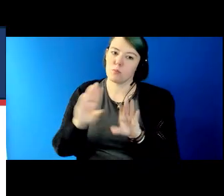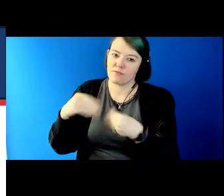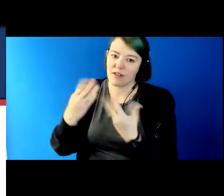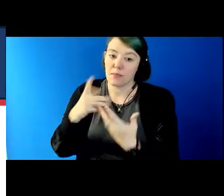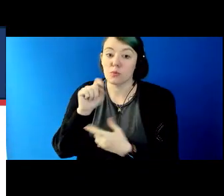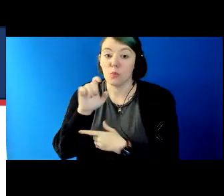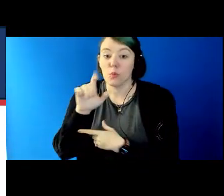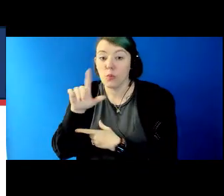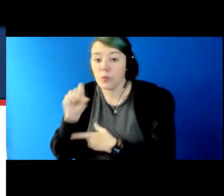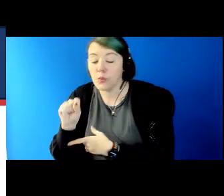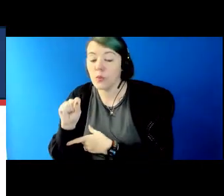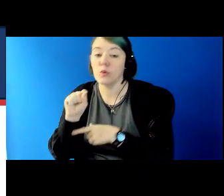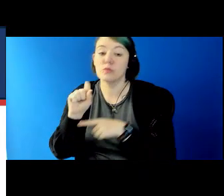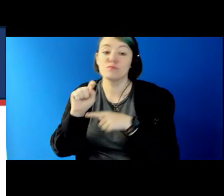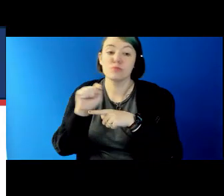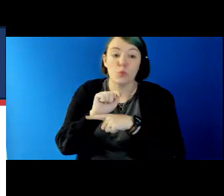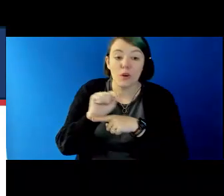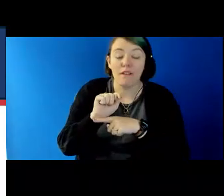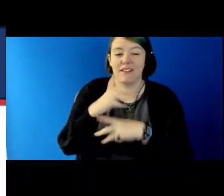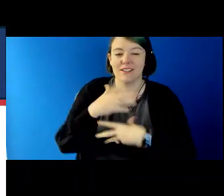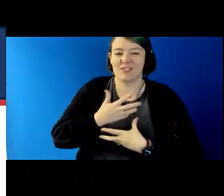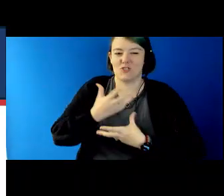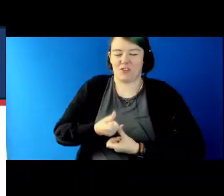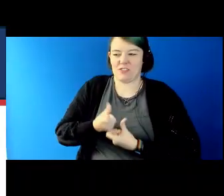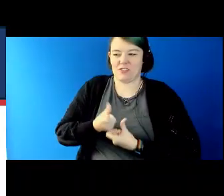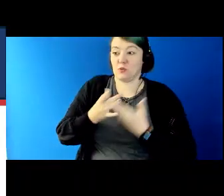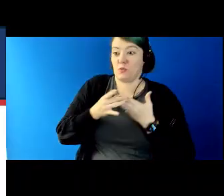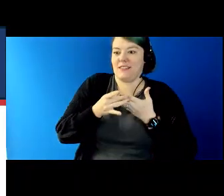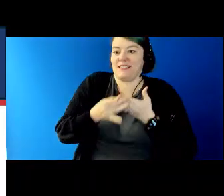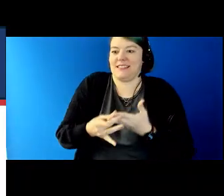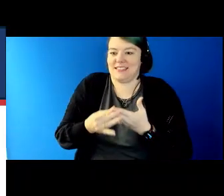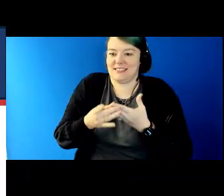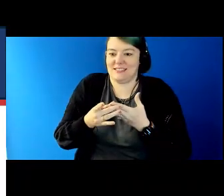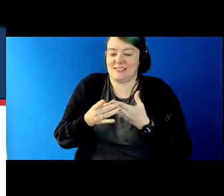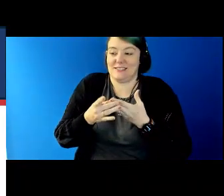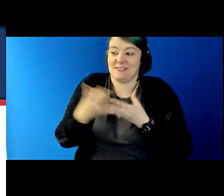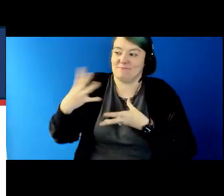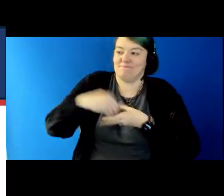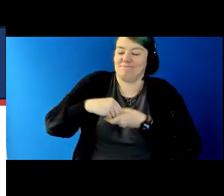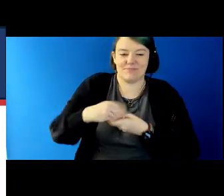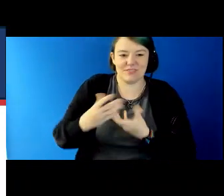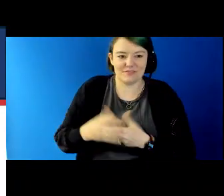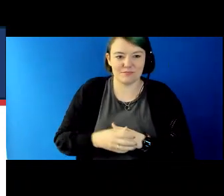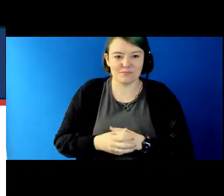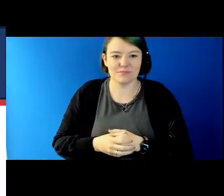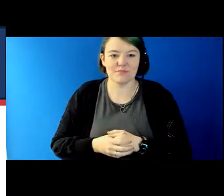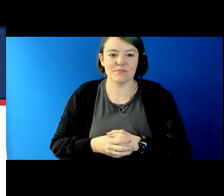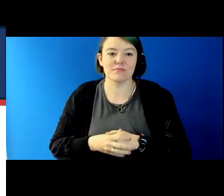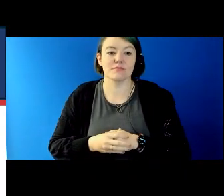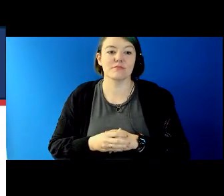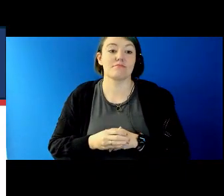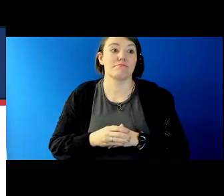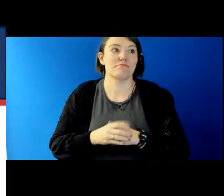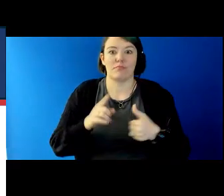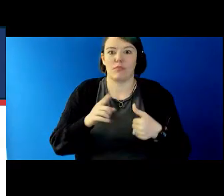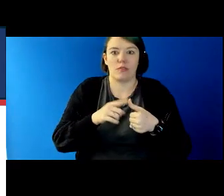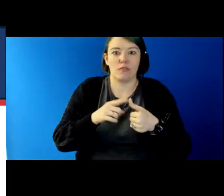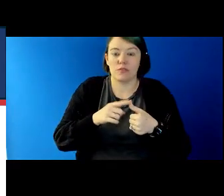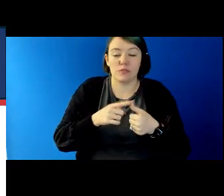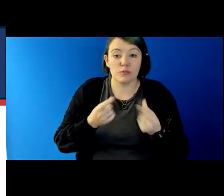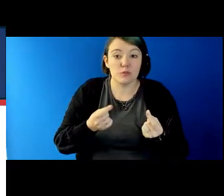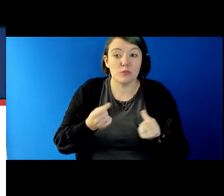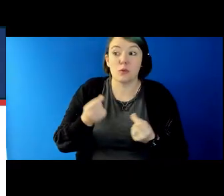inclusively. So here are a couple of ideas about how to empower them. First and foremost, provide training on